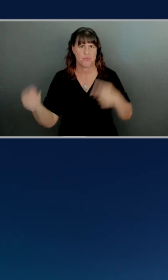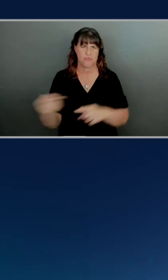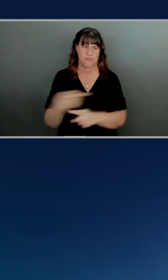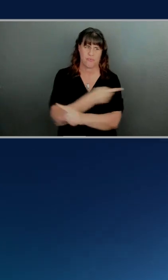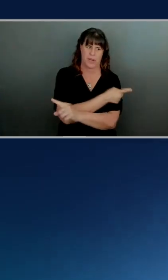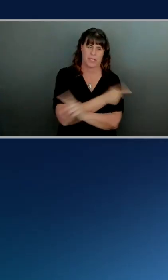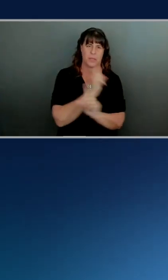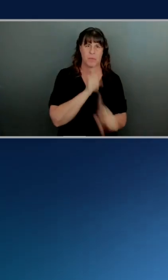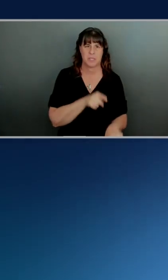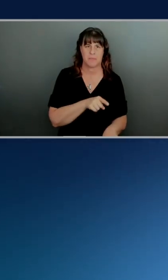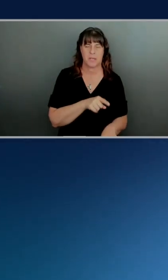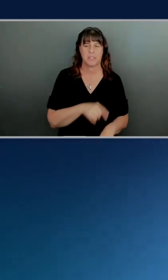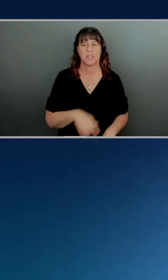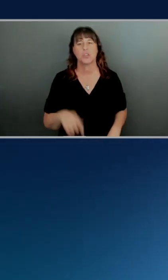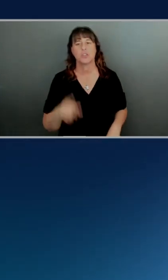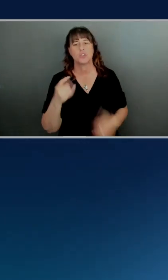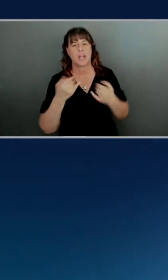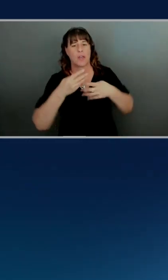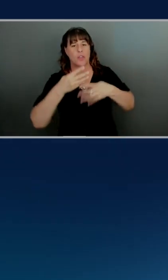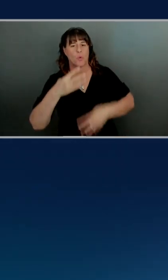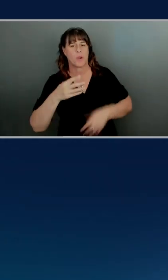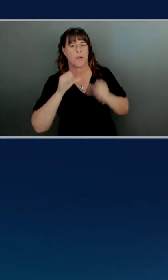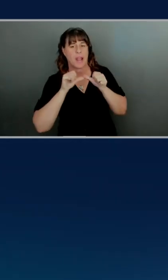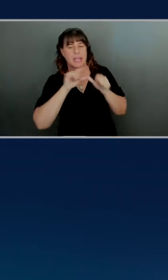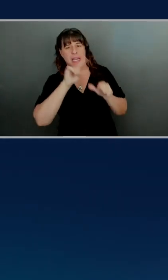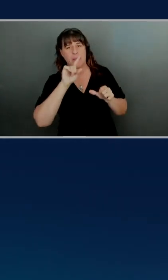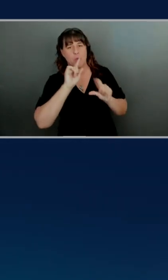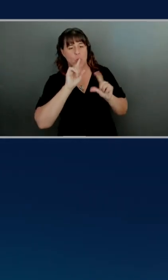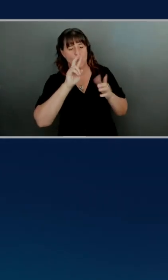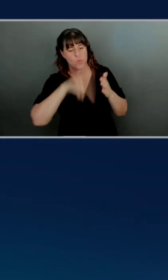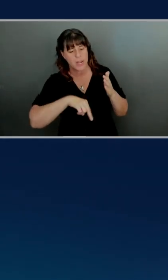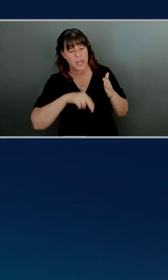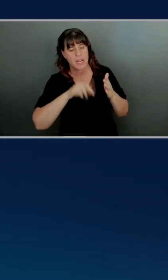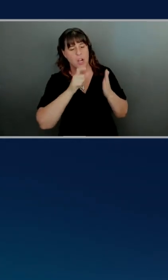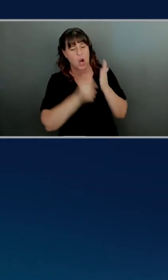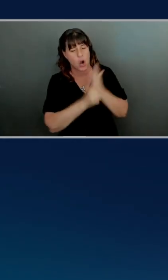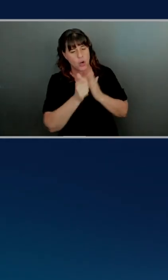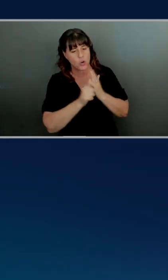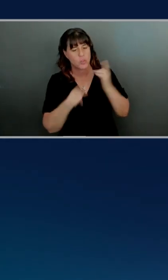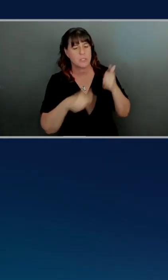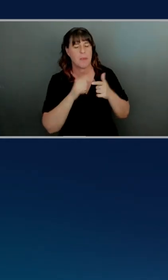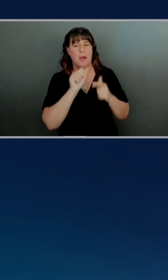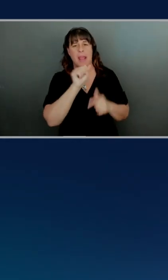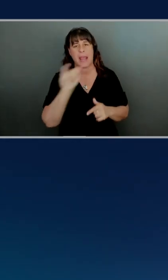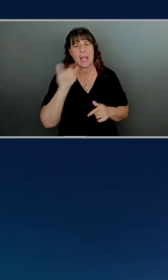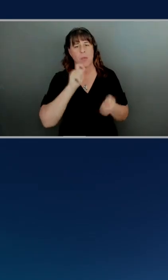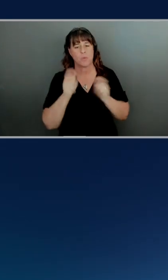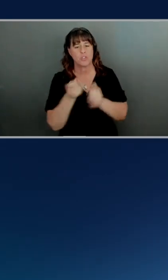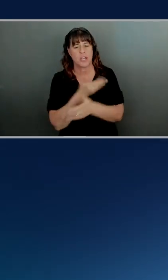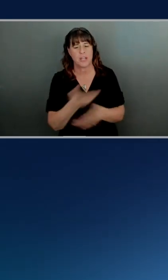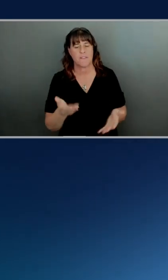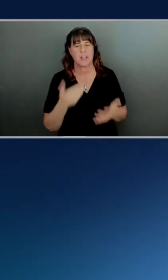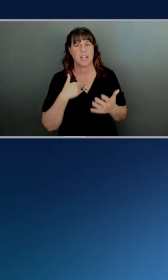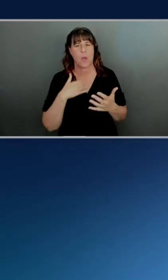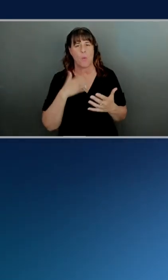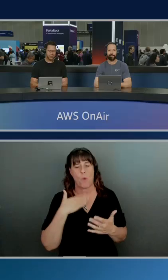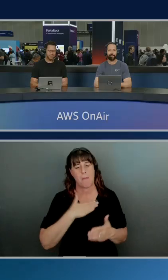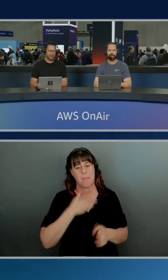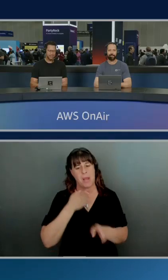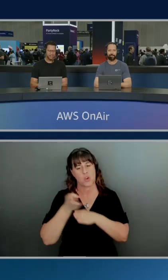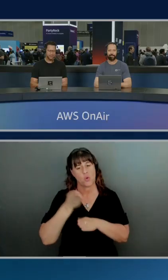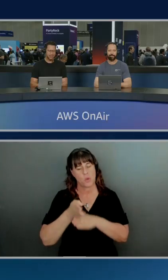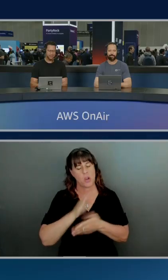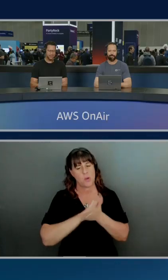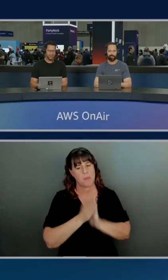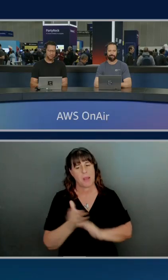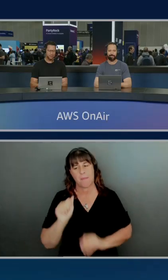the user query is, I keep reading all these articles about how AI is going to change everything, and I want to shift my career to be an AI. However,